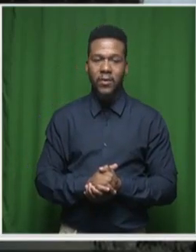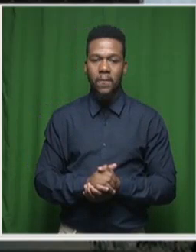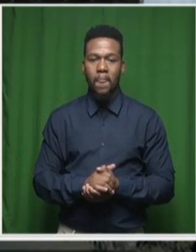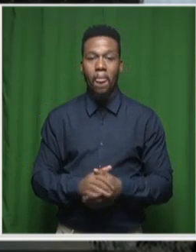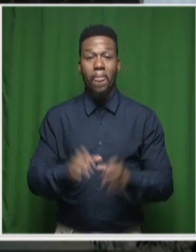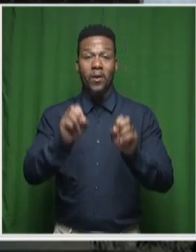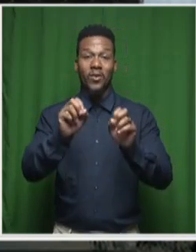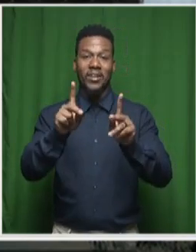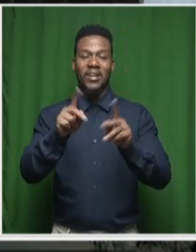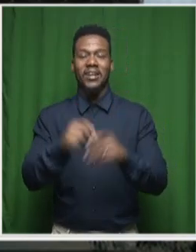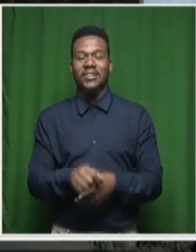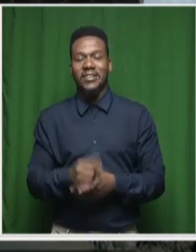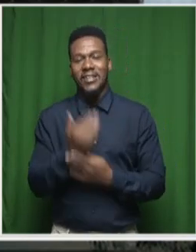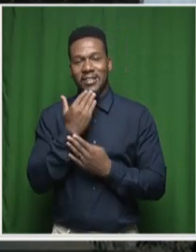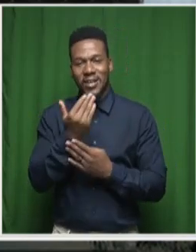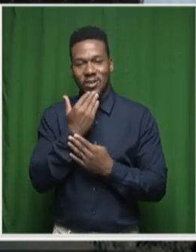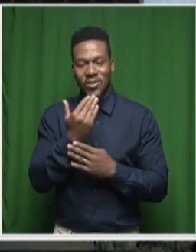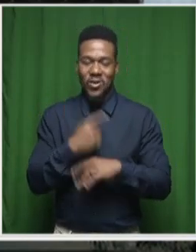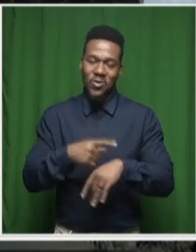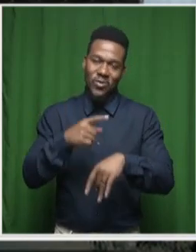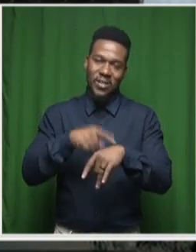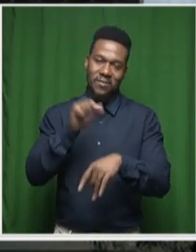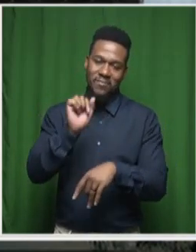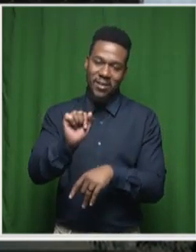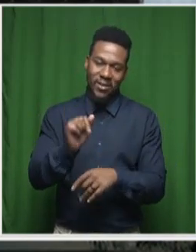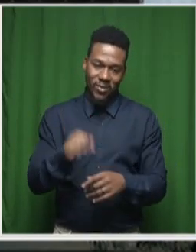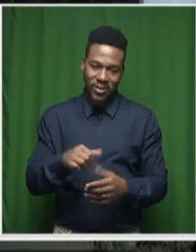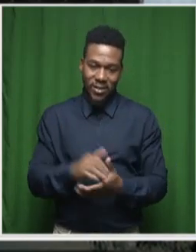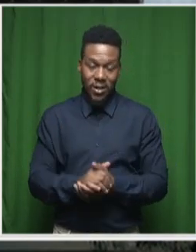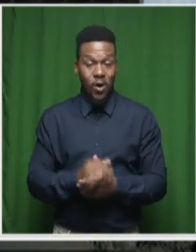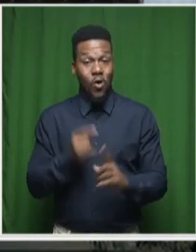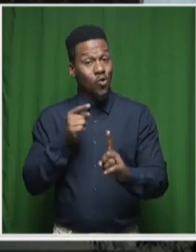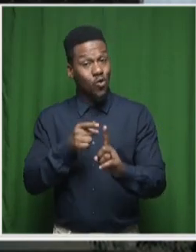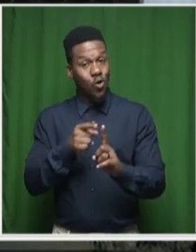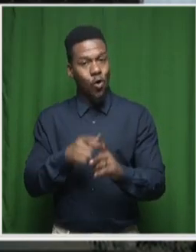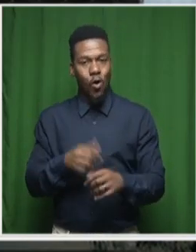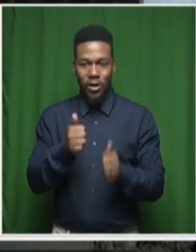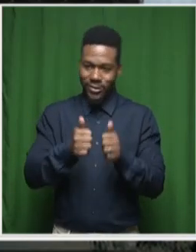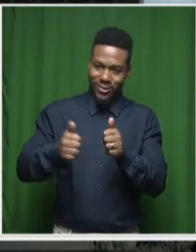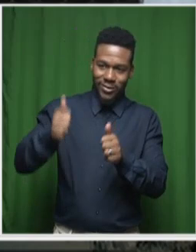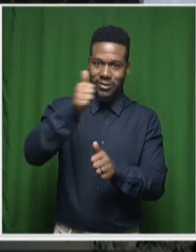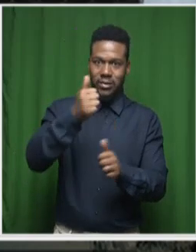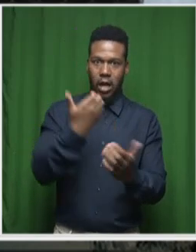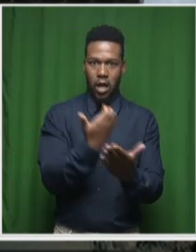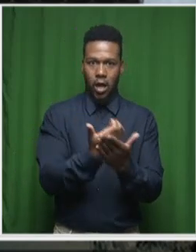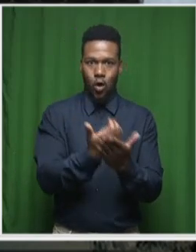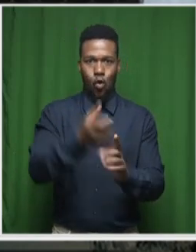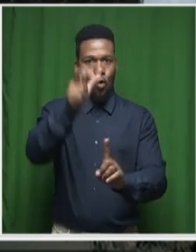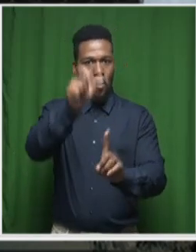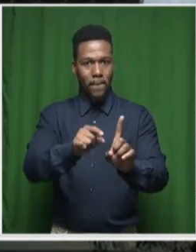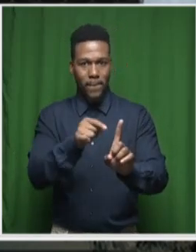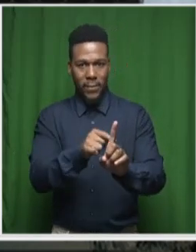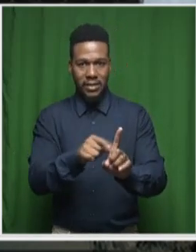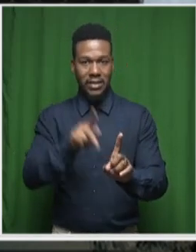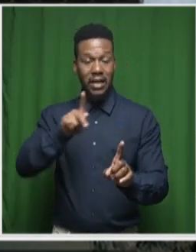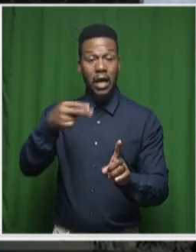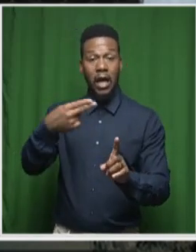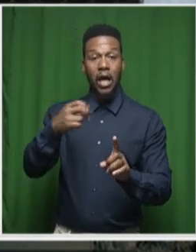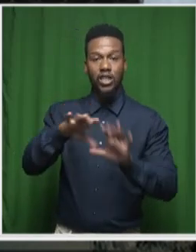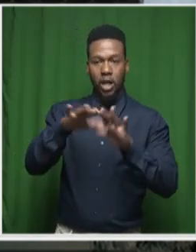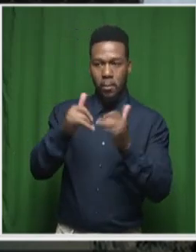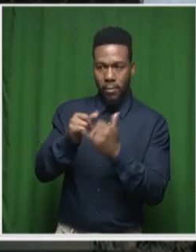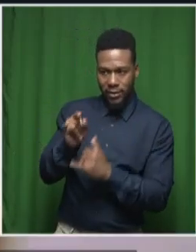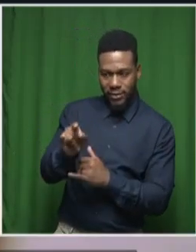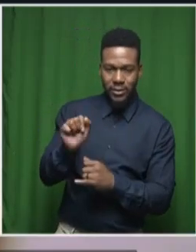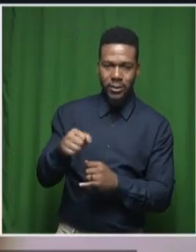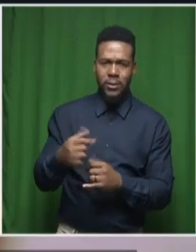All right, Ndumiso Kubheka, thank you so much for speaking to us. He's a chief economist at KH Research Equity Partners, talking to